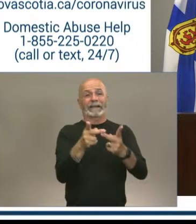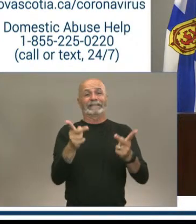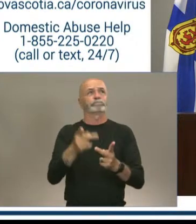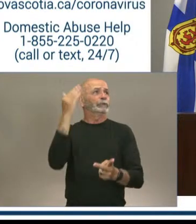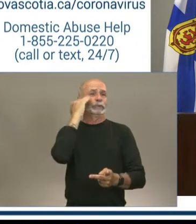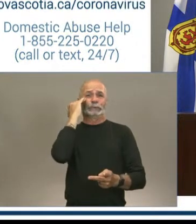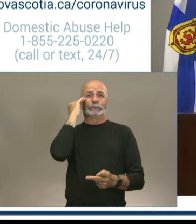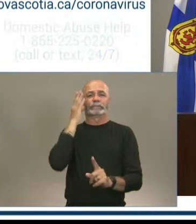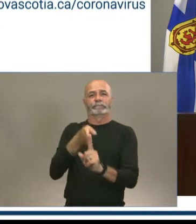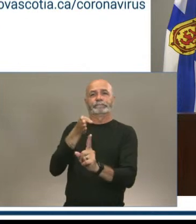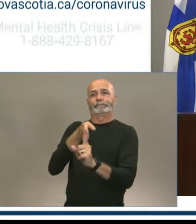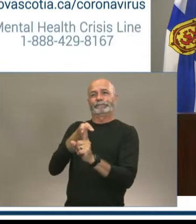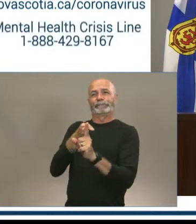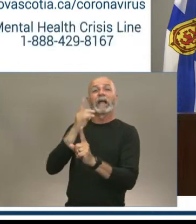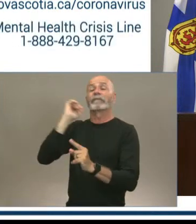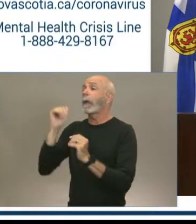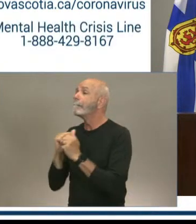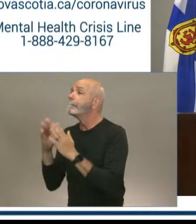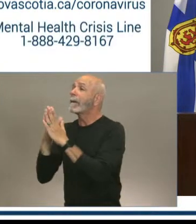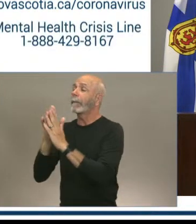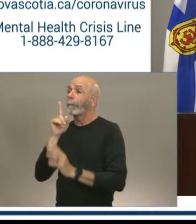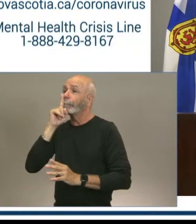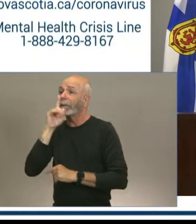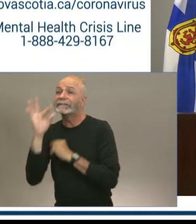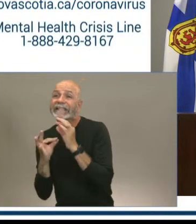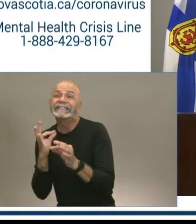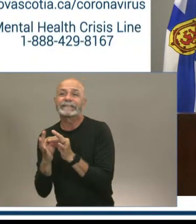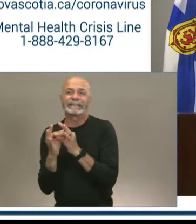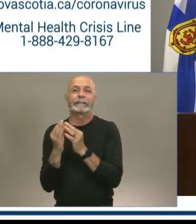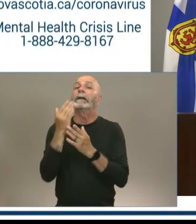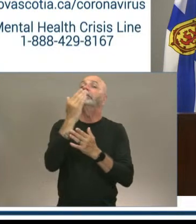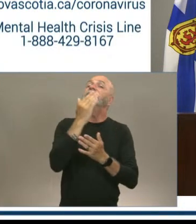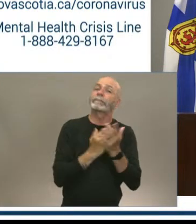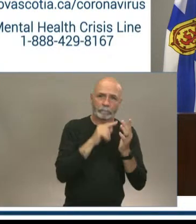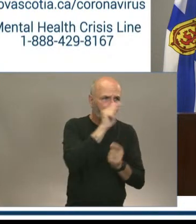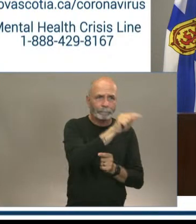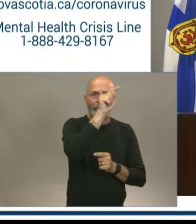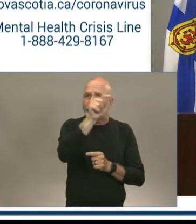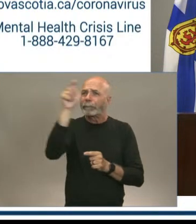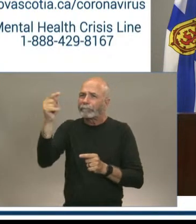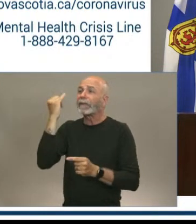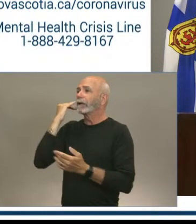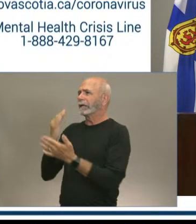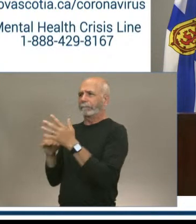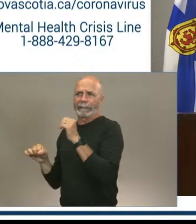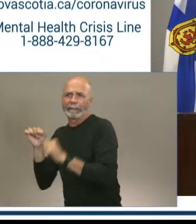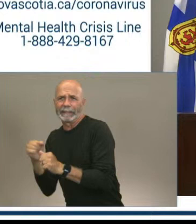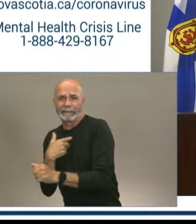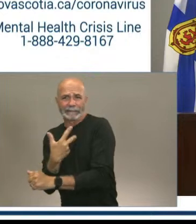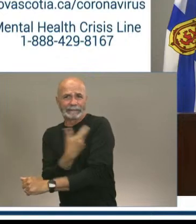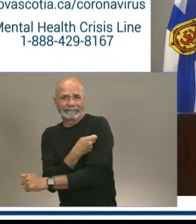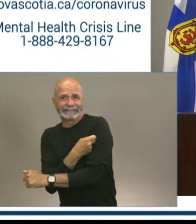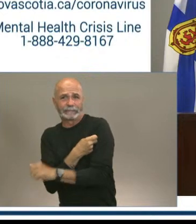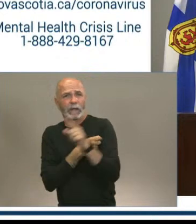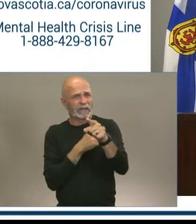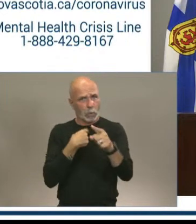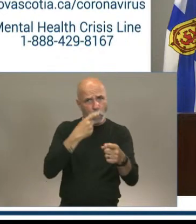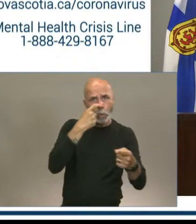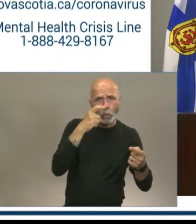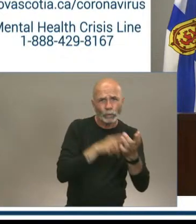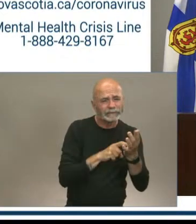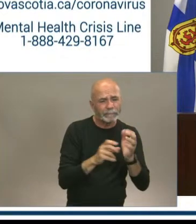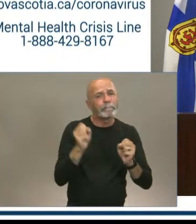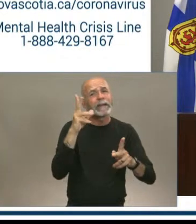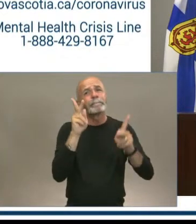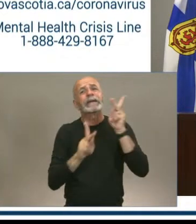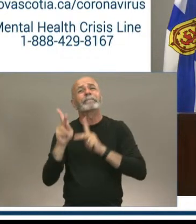testing available downstairs, I believe, so whether you're getting your vaccine or not. Just wondering if you're still seeing a lot of people going out to get